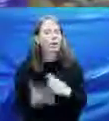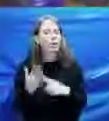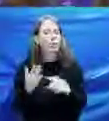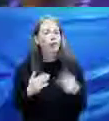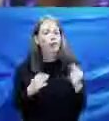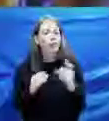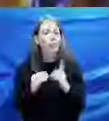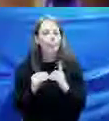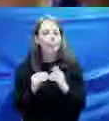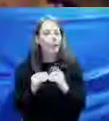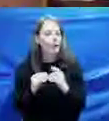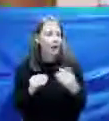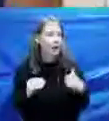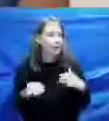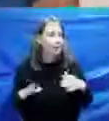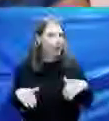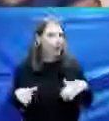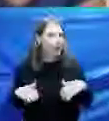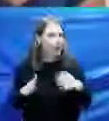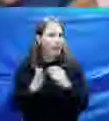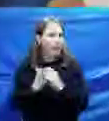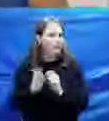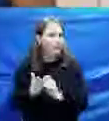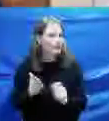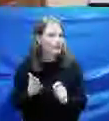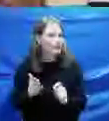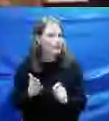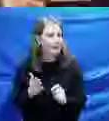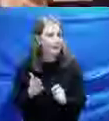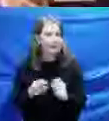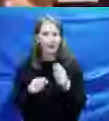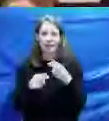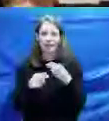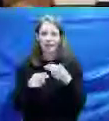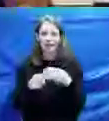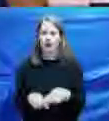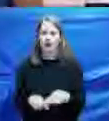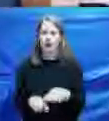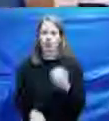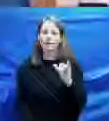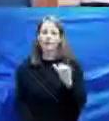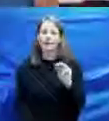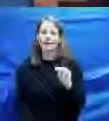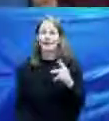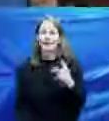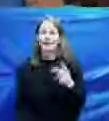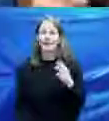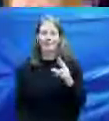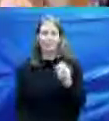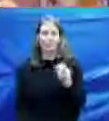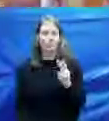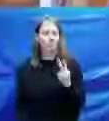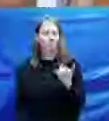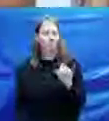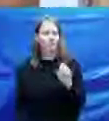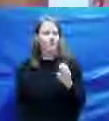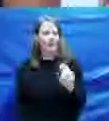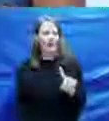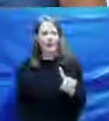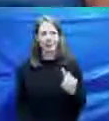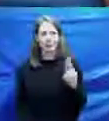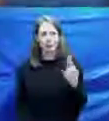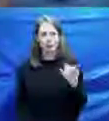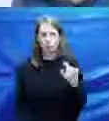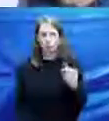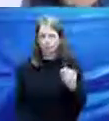that I haven't put up here, but I'm going to. And it's called improvised units. Do you remember that when we were talking the objective that said improvised